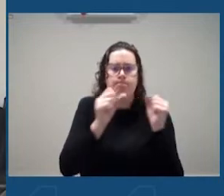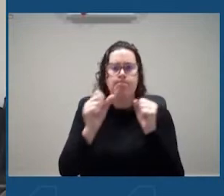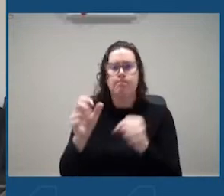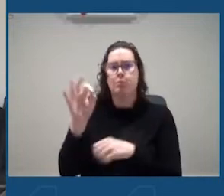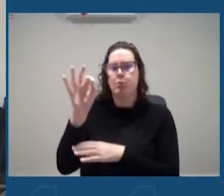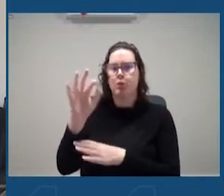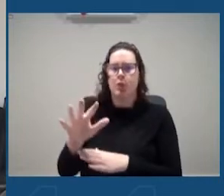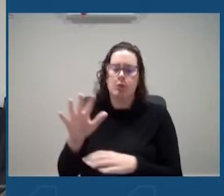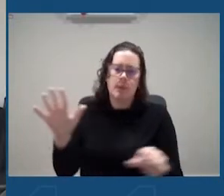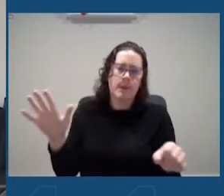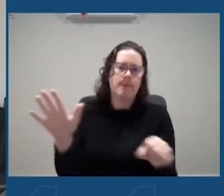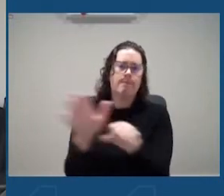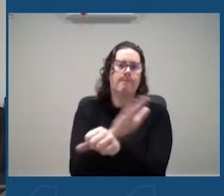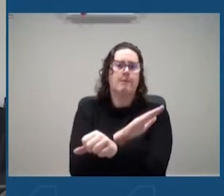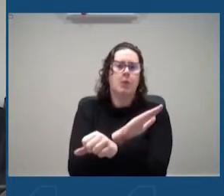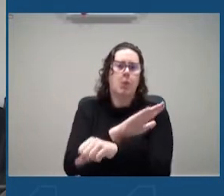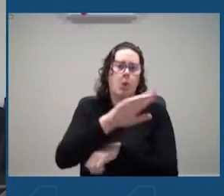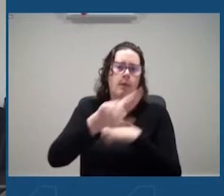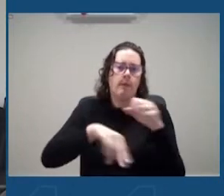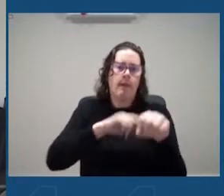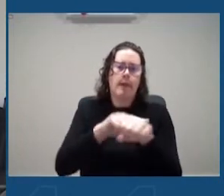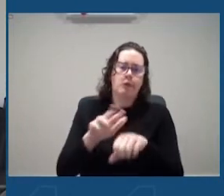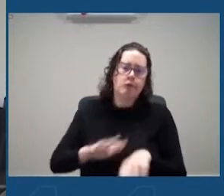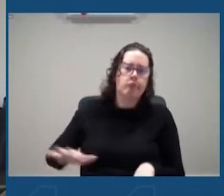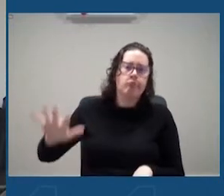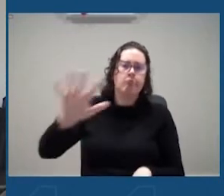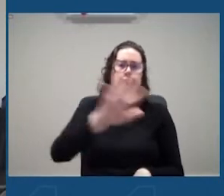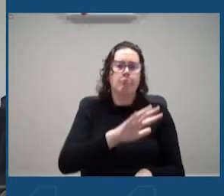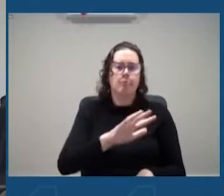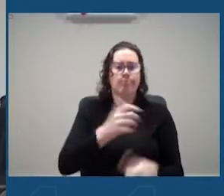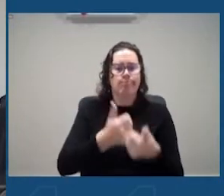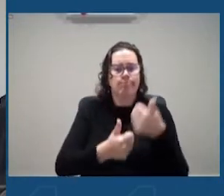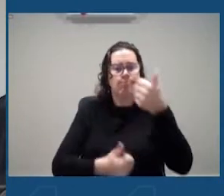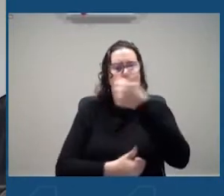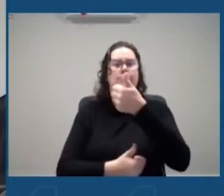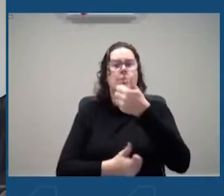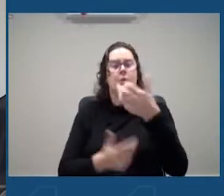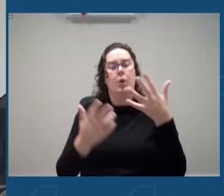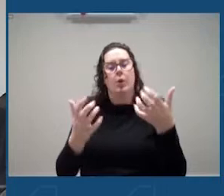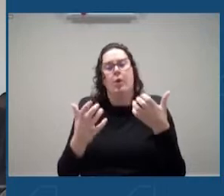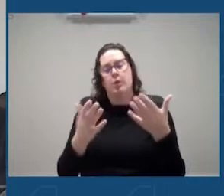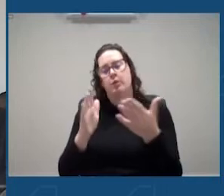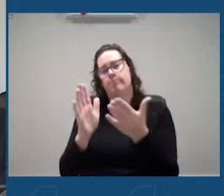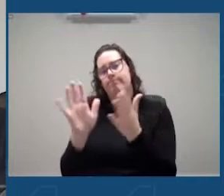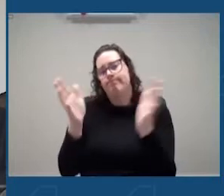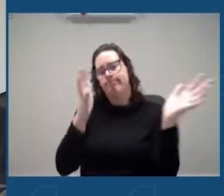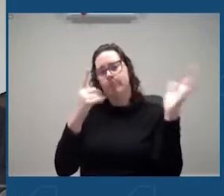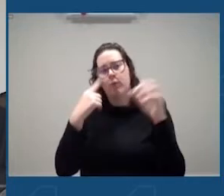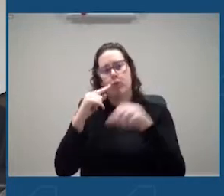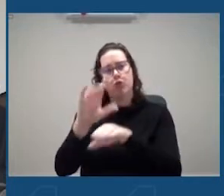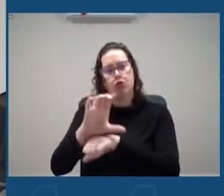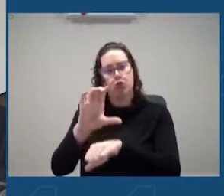the entire nation. So let's give our clergy a great big round of applause.